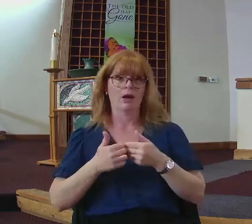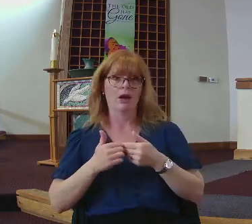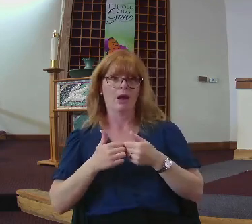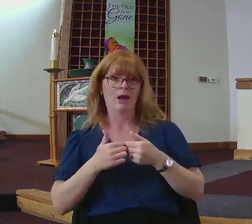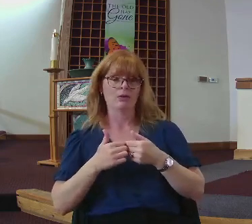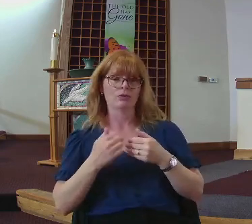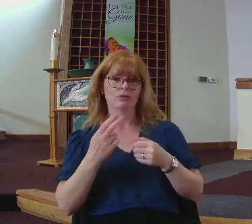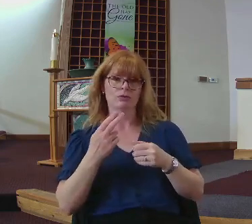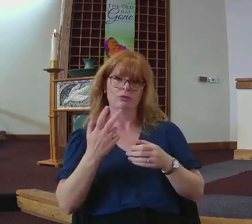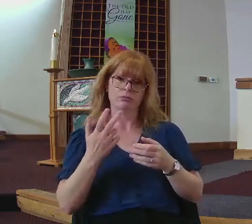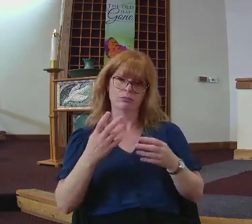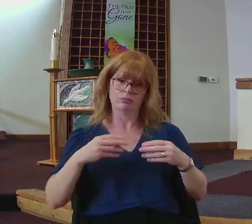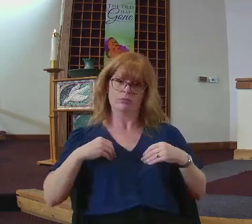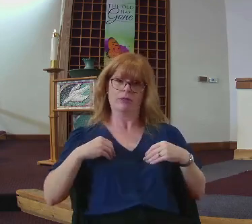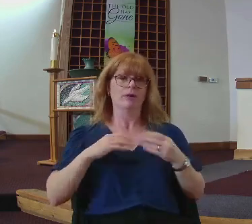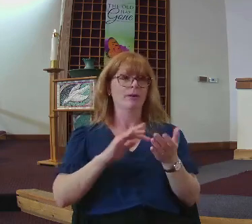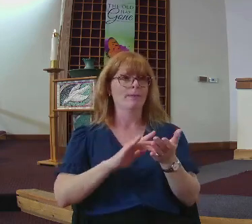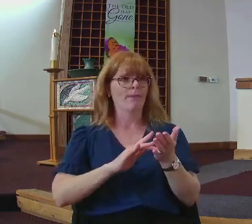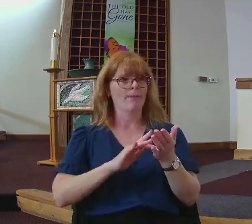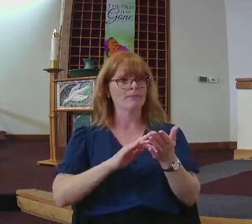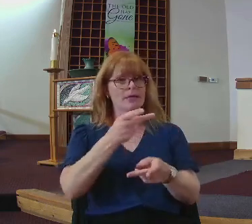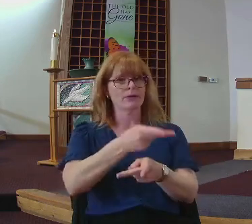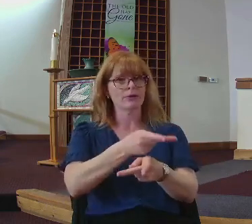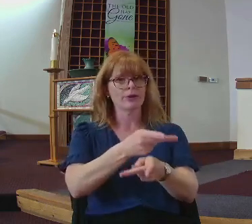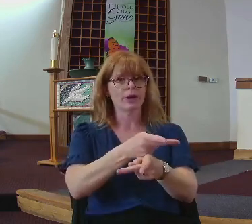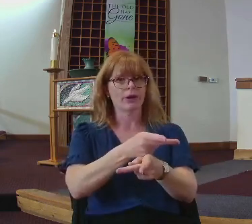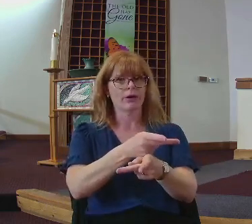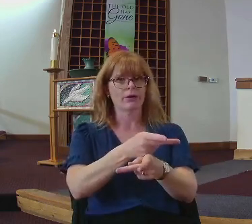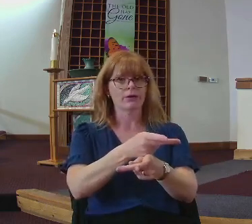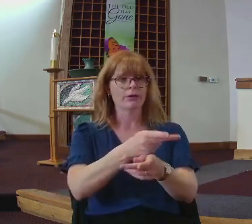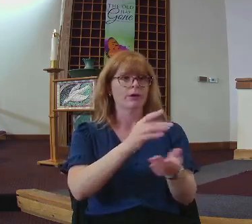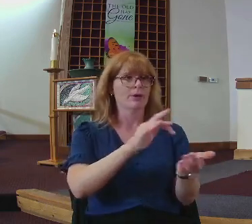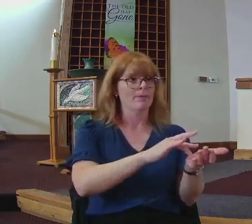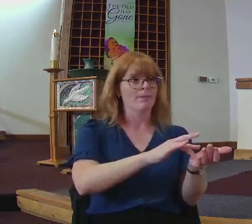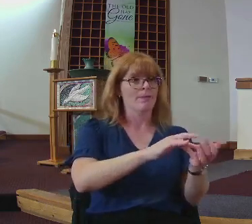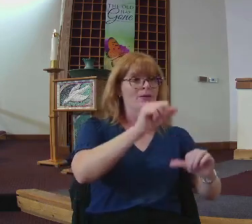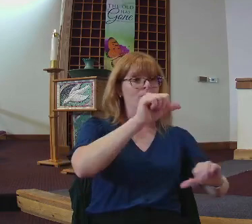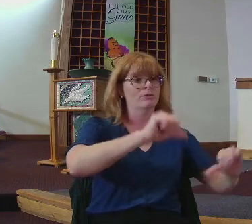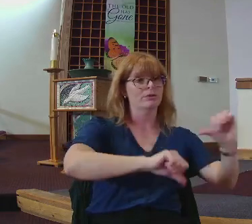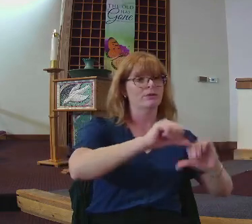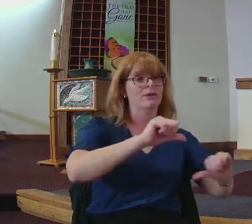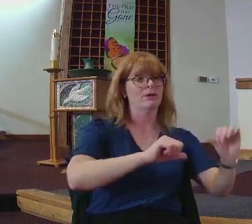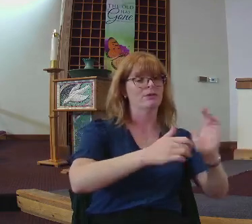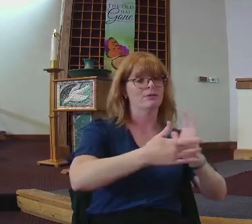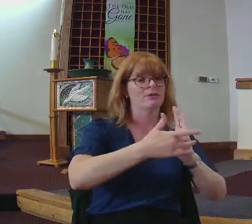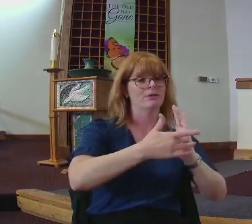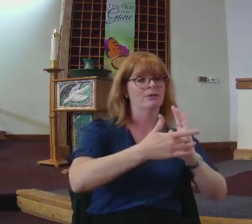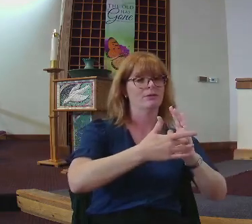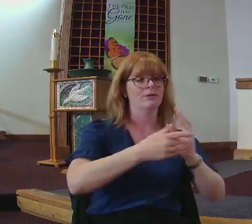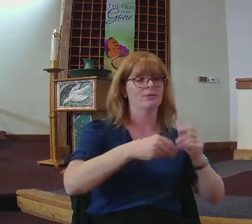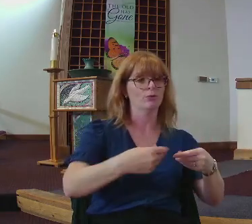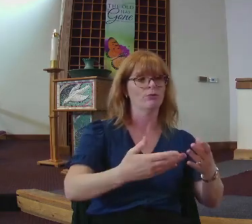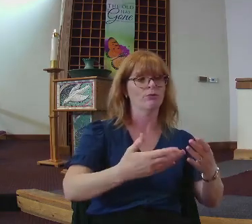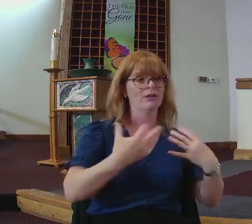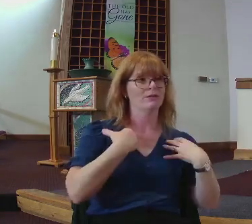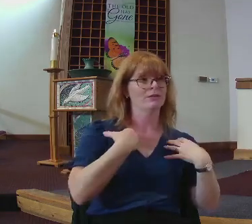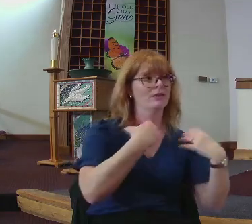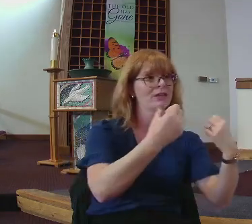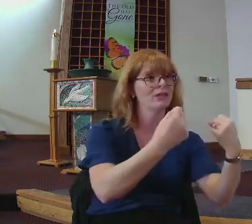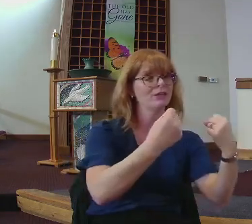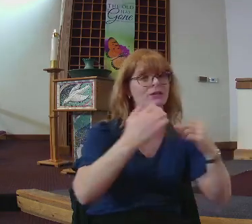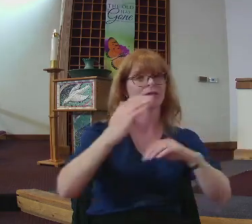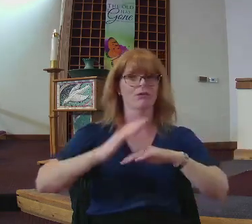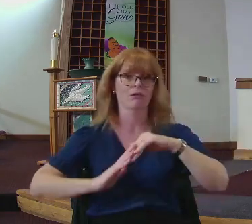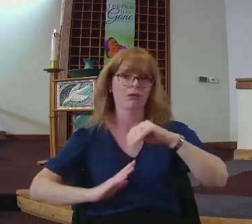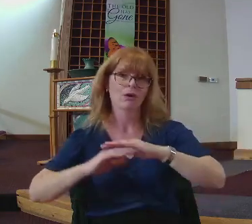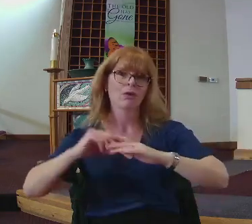care. When medical science and technology promotes healing and provides comfort, our